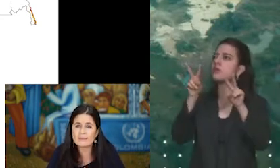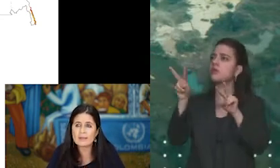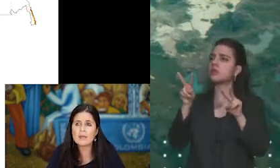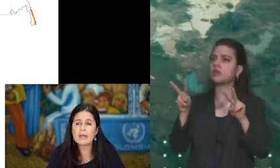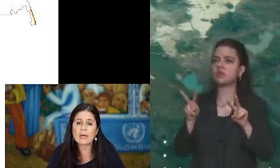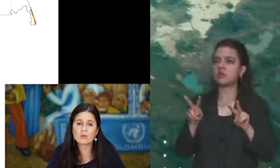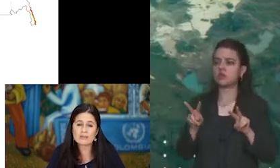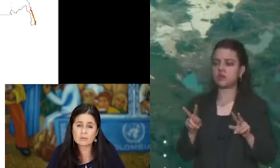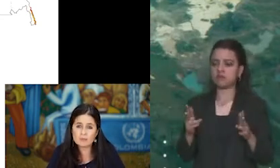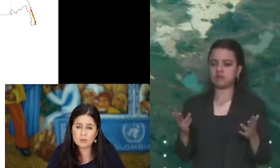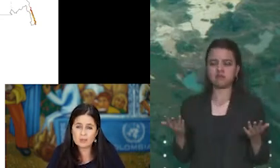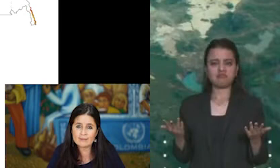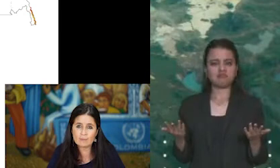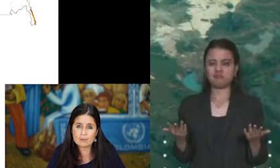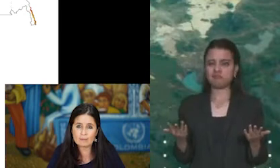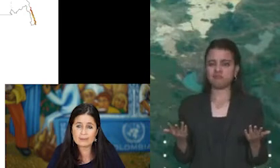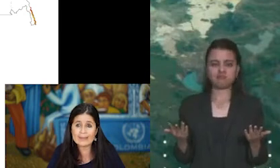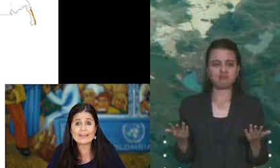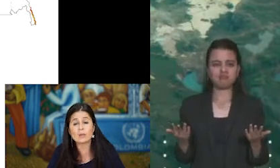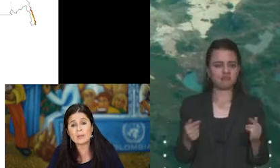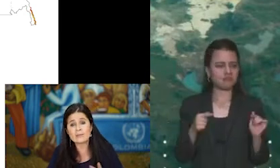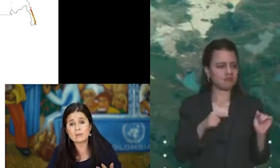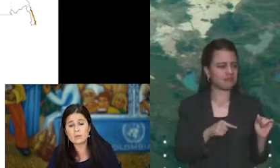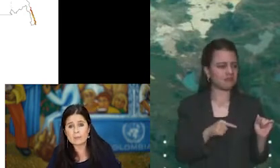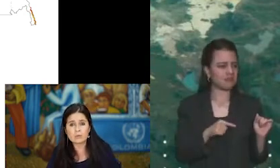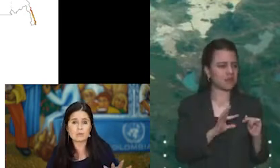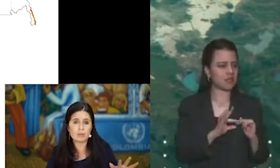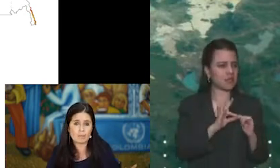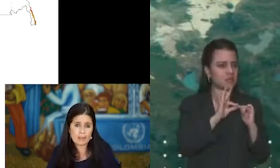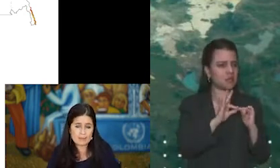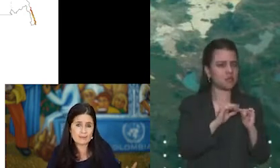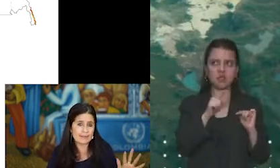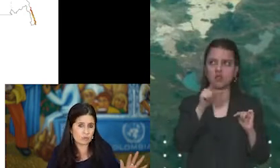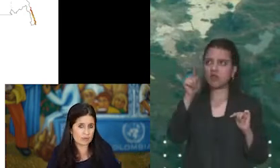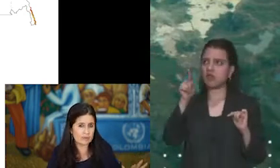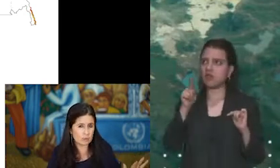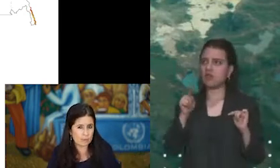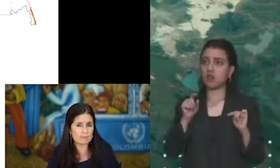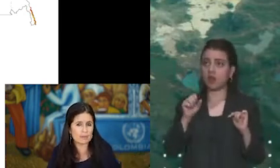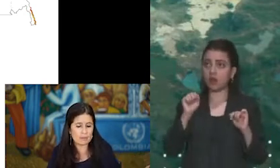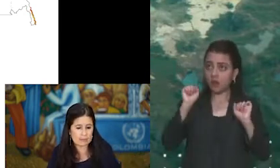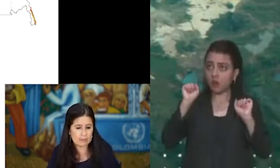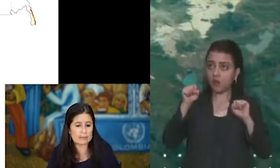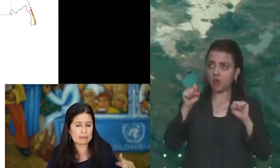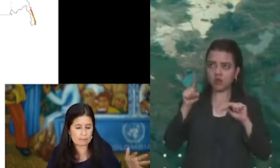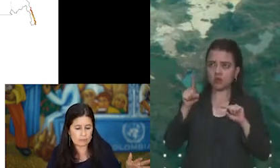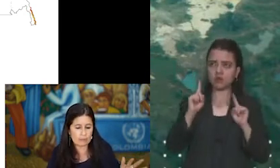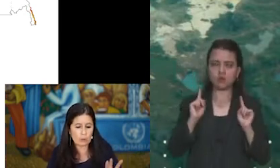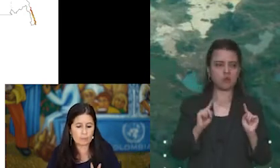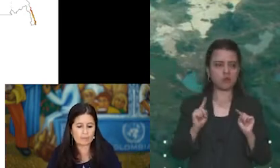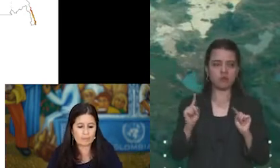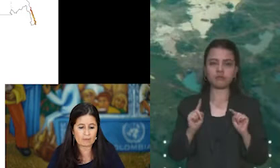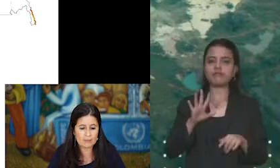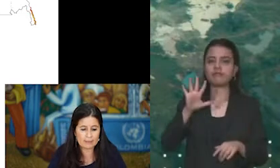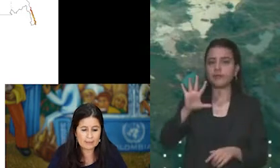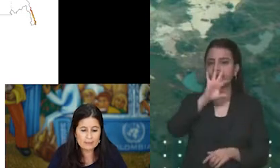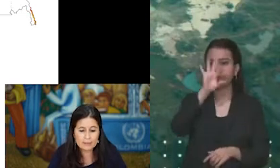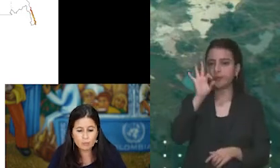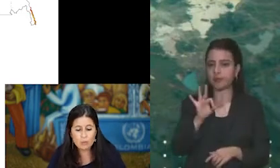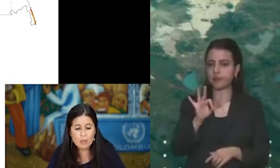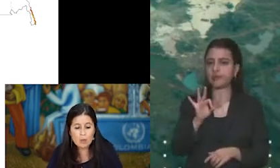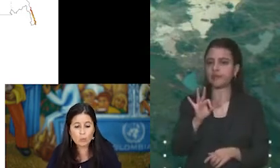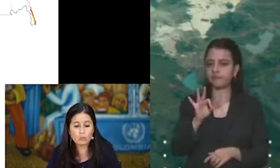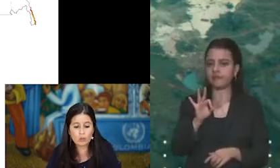refer to other protected areas environmentally that we have not contemplated in the areas excluded from the mining that we have already mentioned. Here we